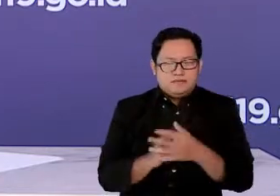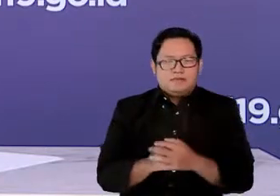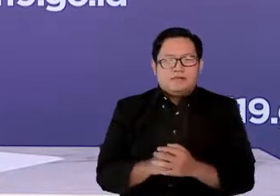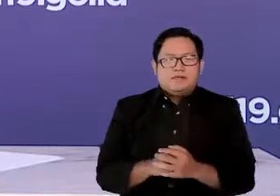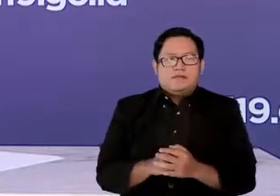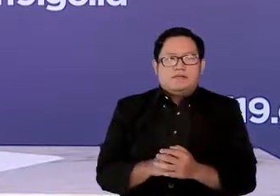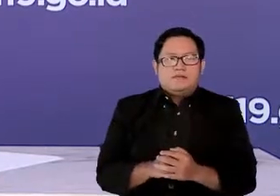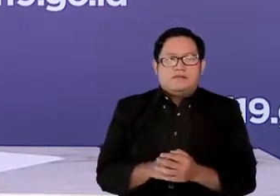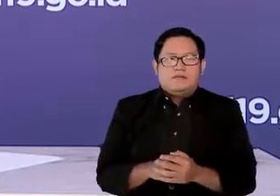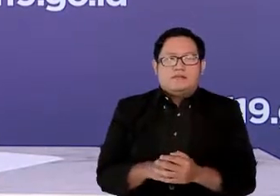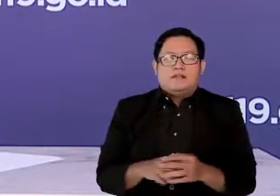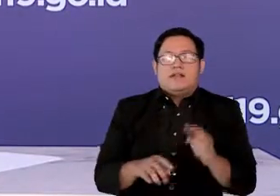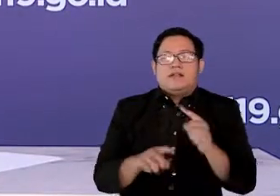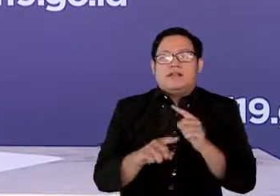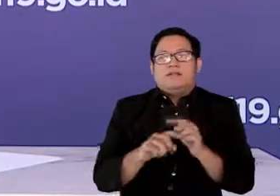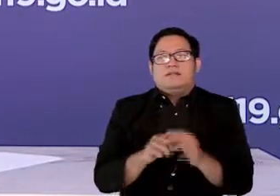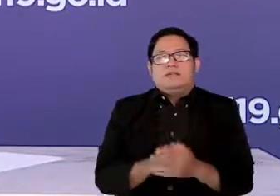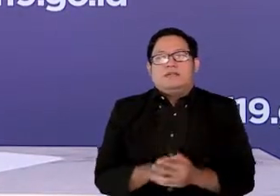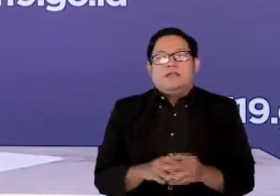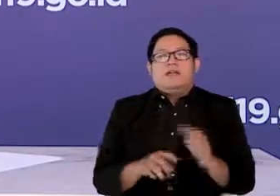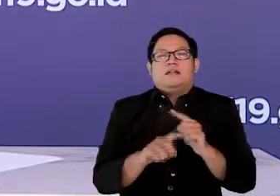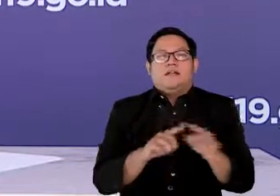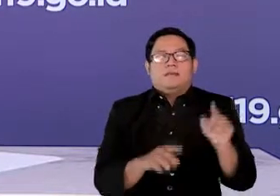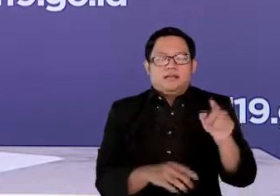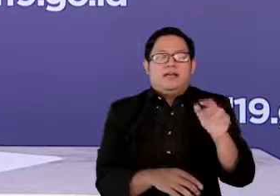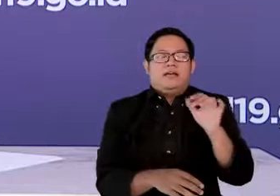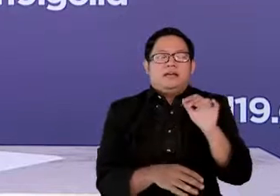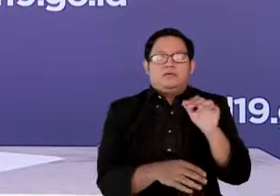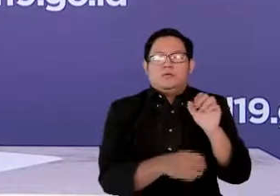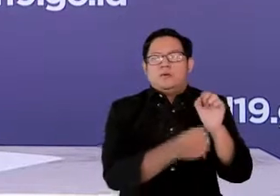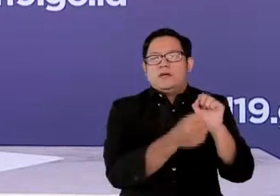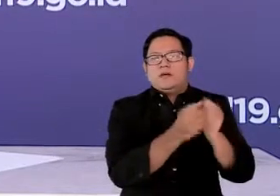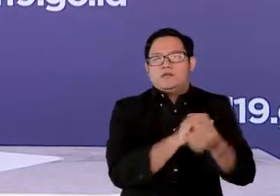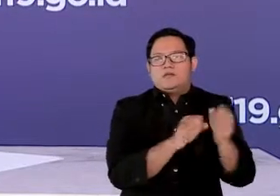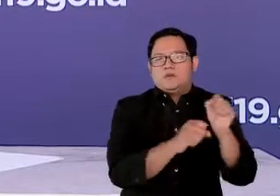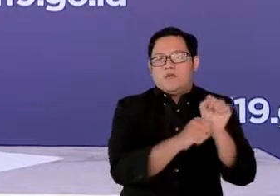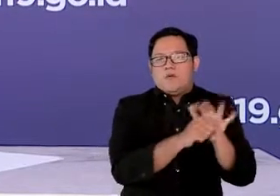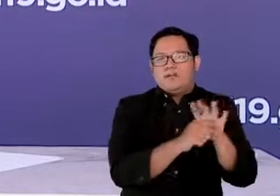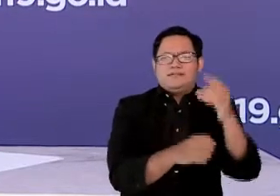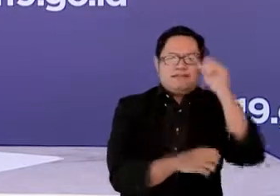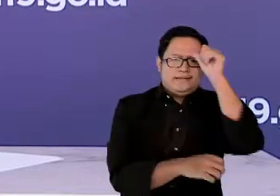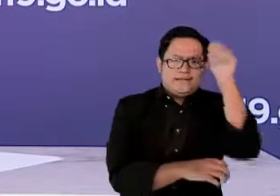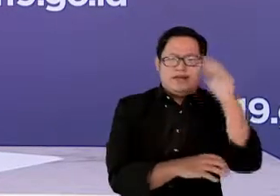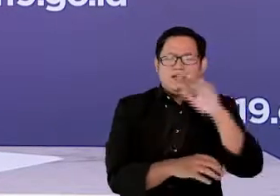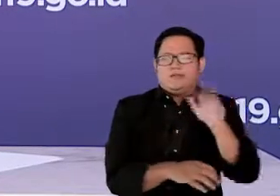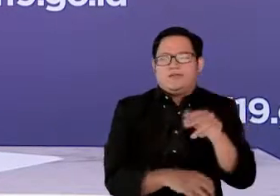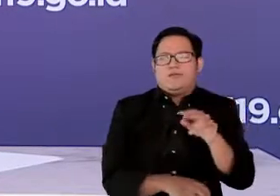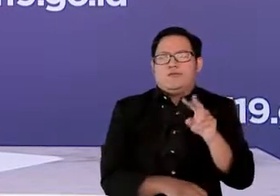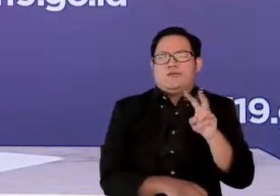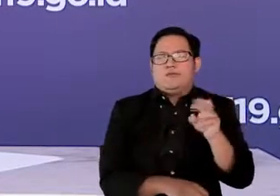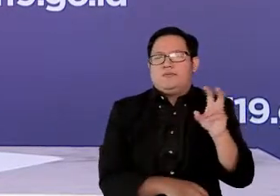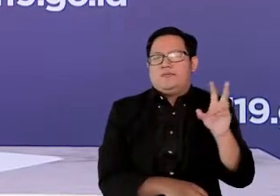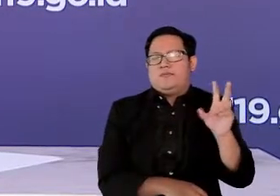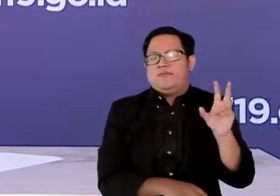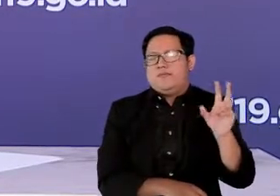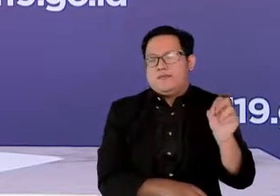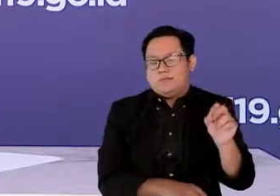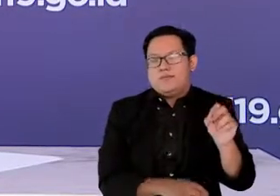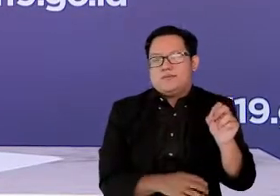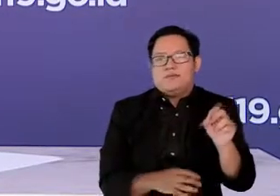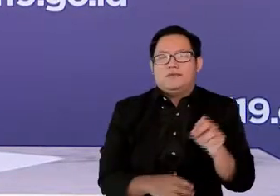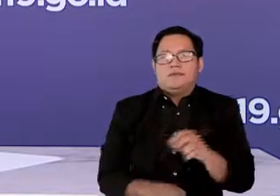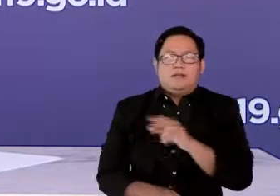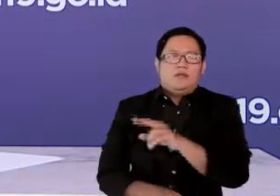variant being found in India in October 2020, cases only spiked in April 2021. Same